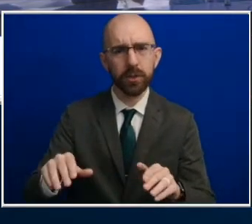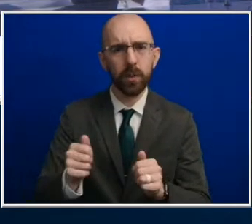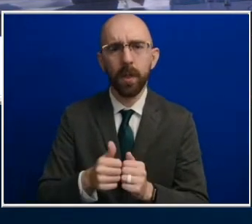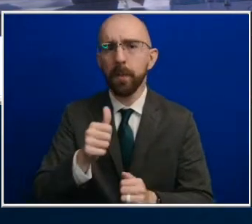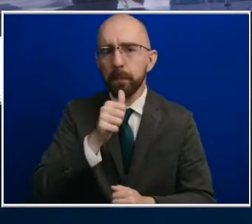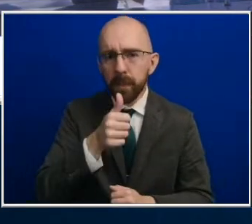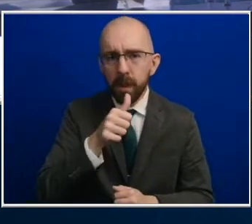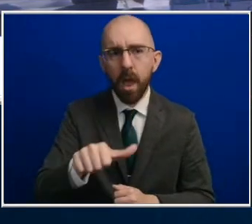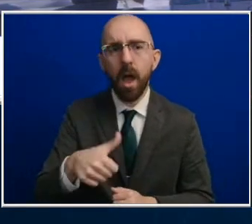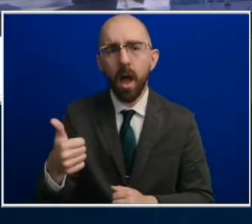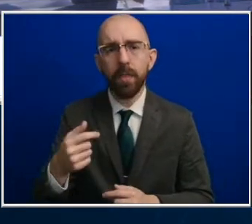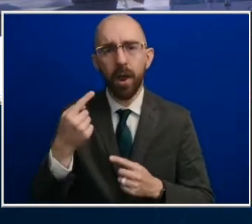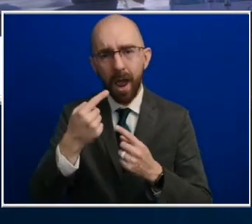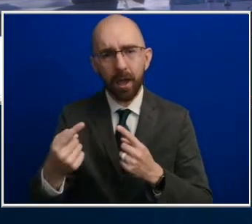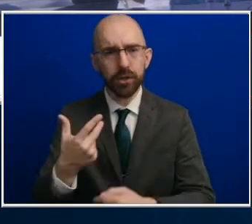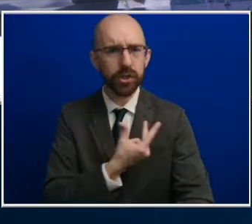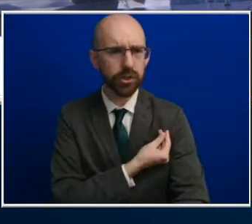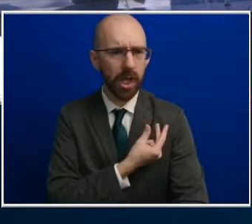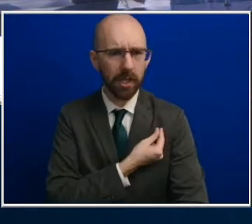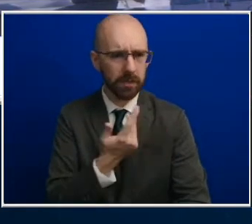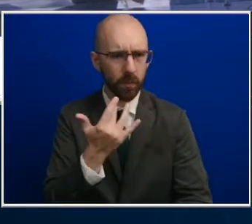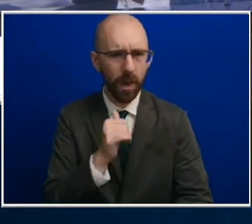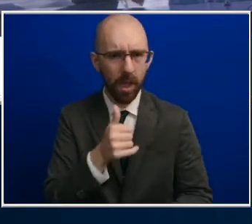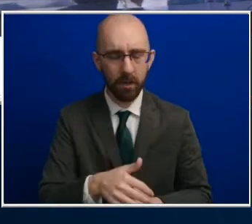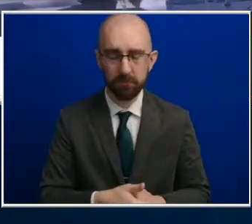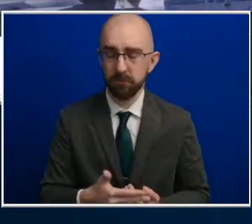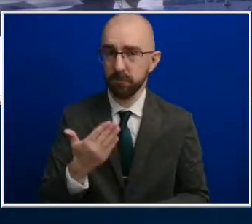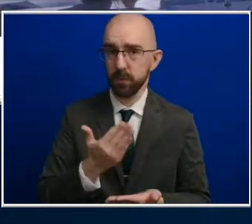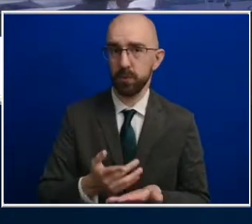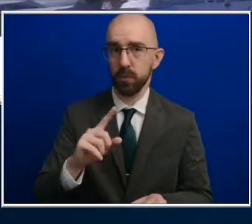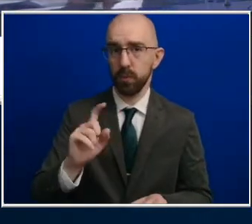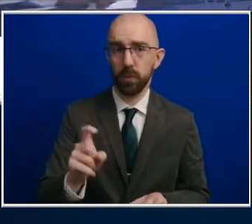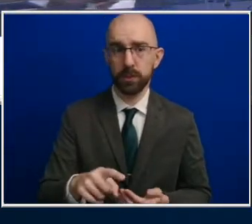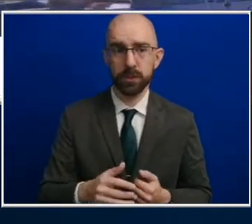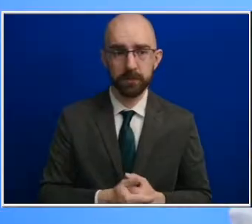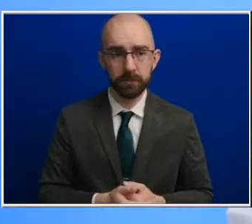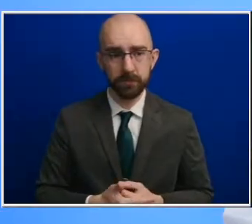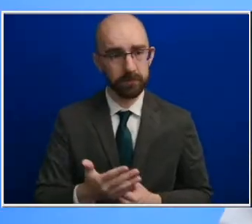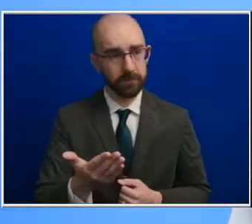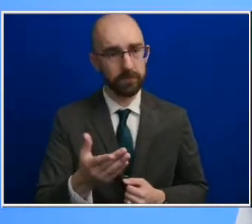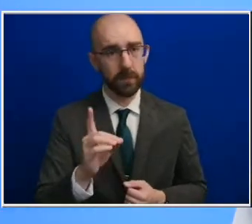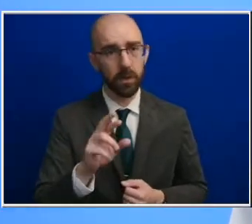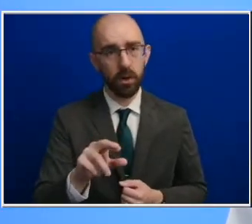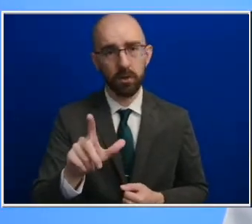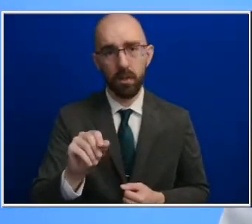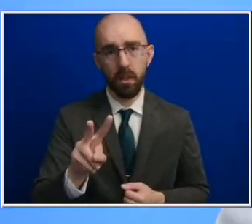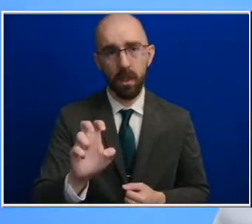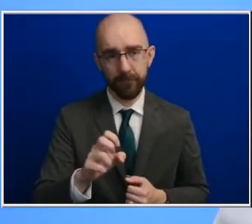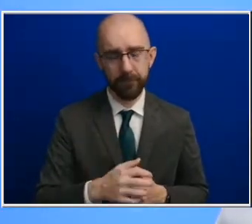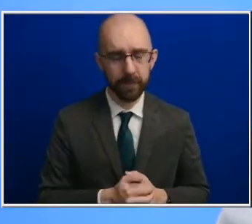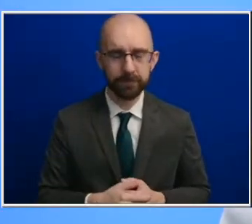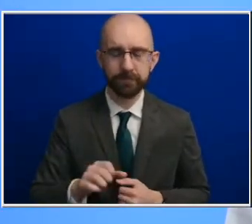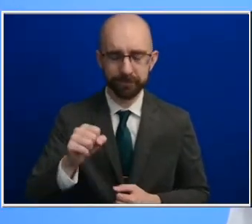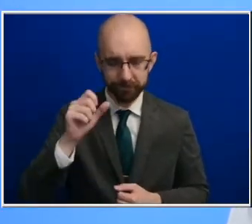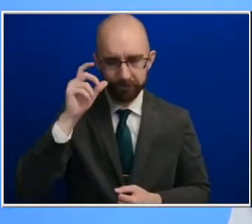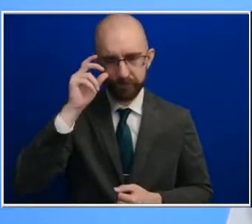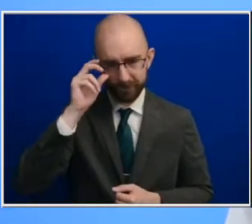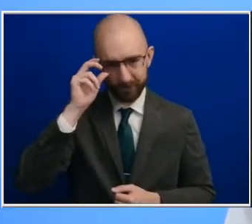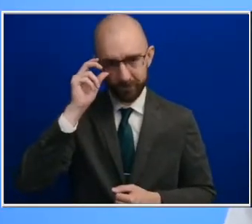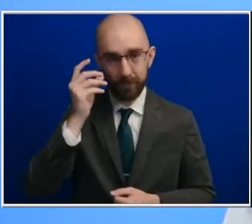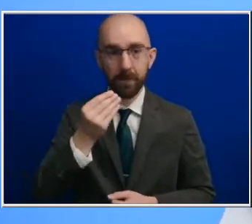food allergies take shots? That's a great question, Dr. Love. Yeah. So food shots